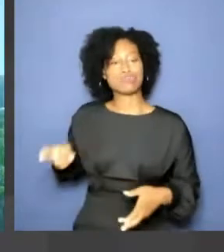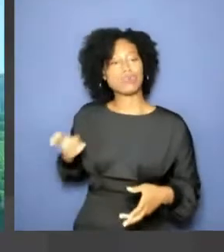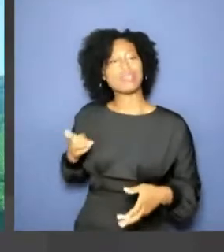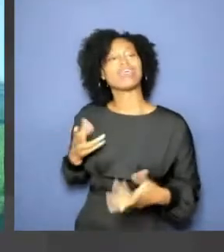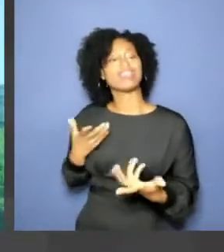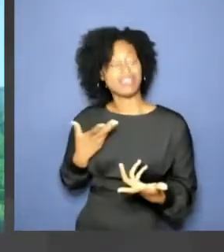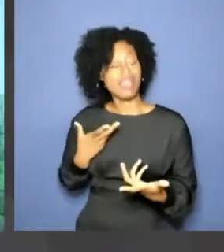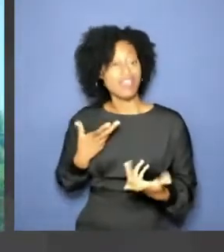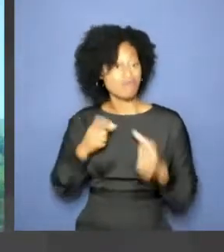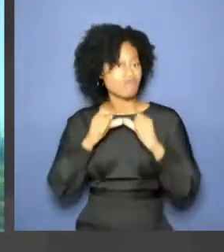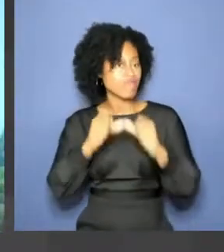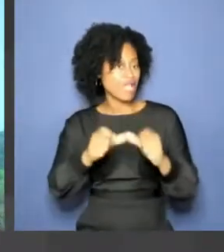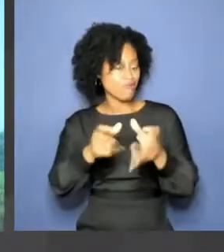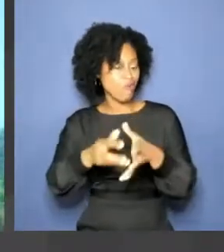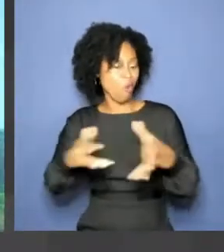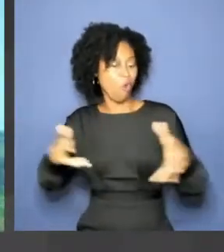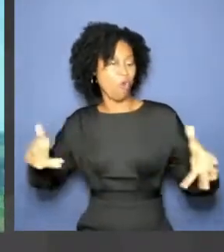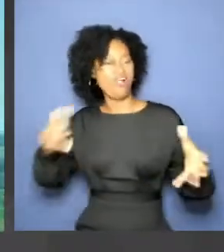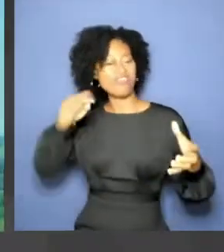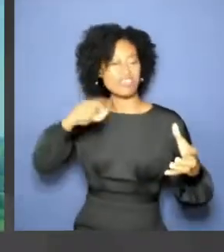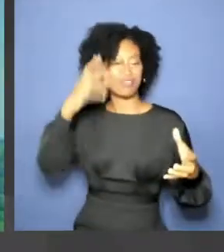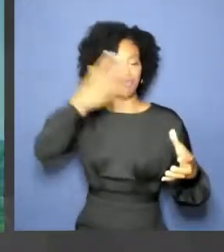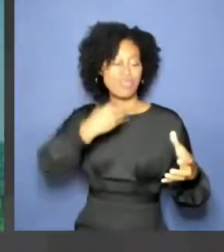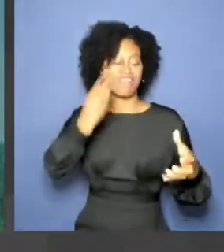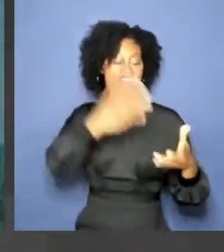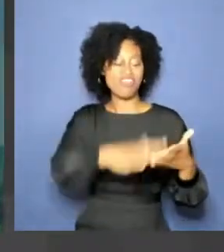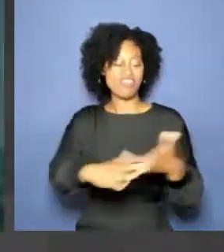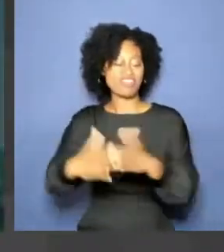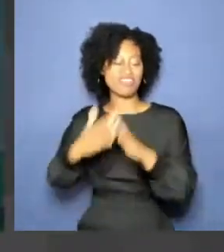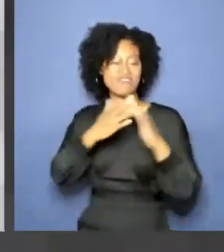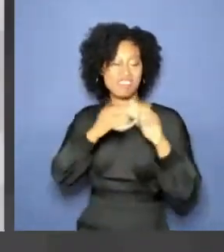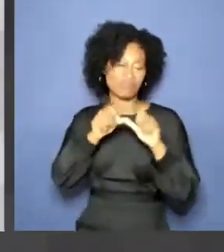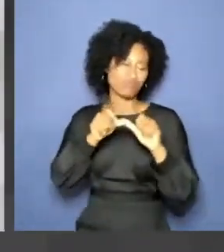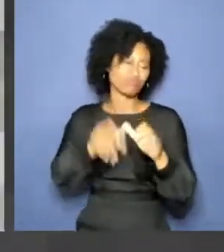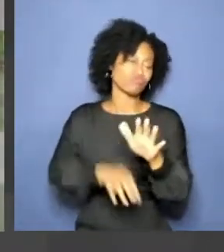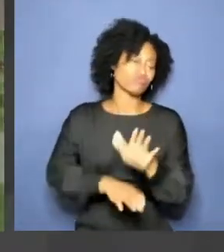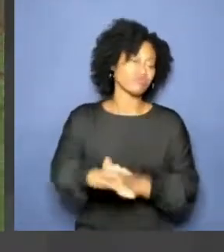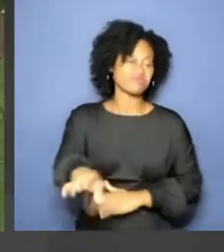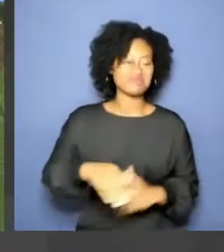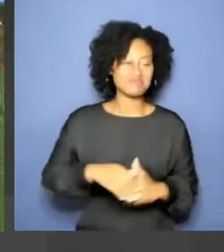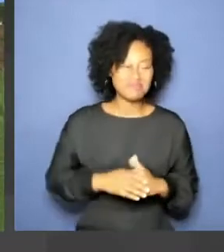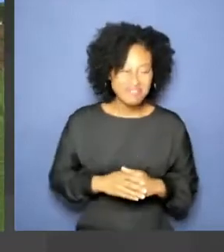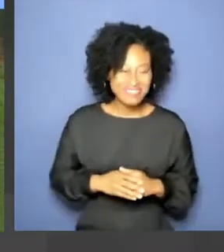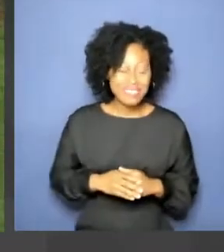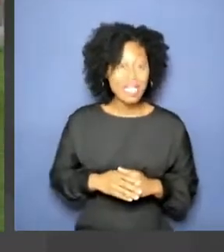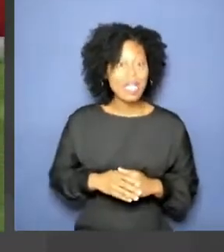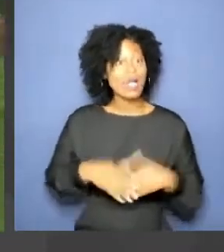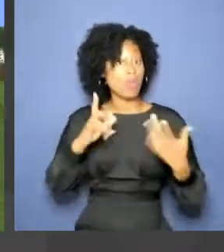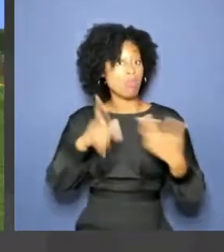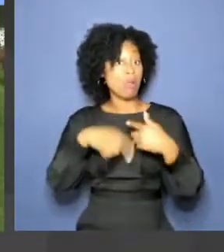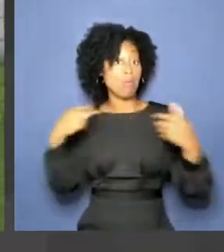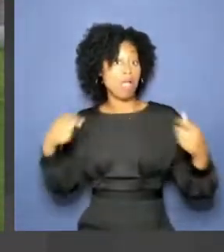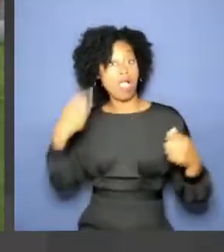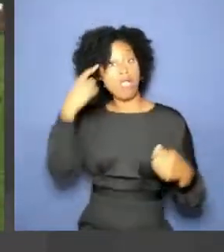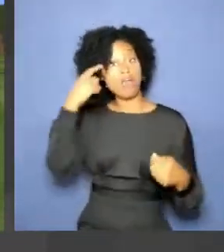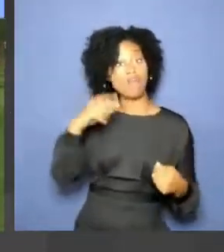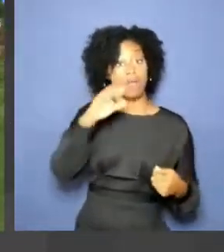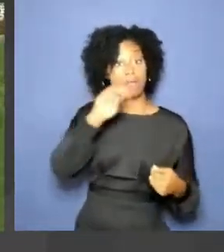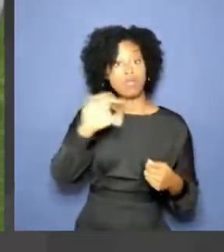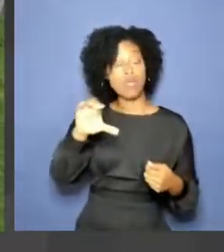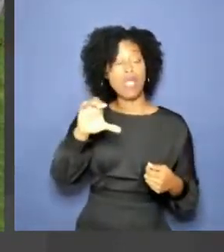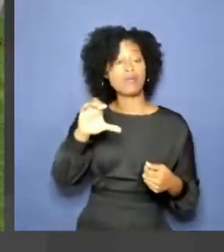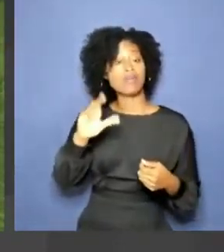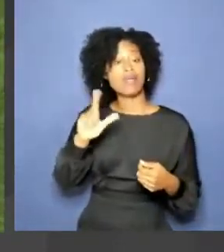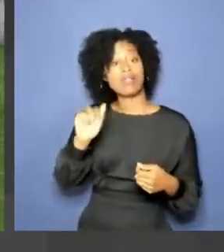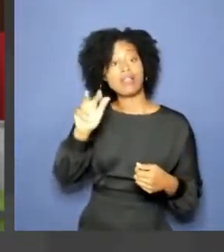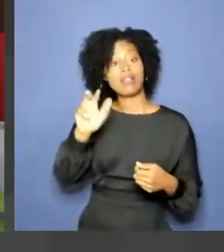keep growing this beautiful community. So that just about wraps things up for the Minecraft Live Creator Pre-Show.